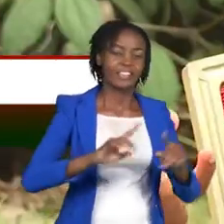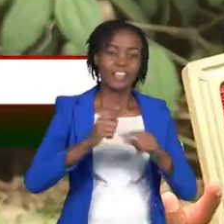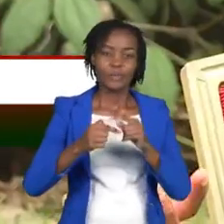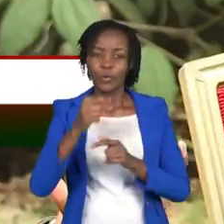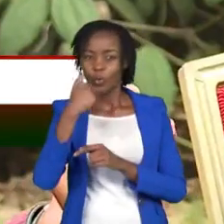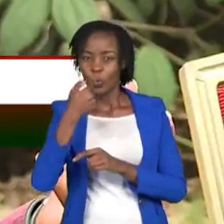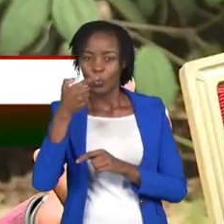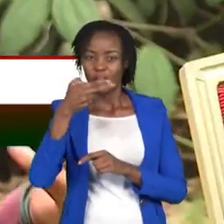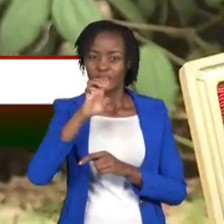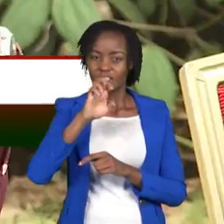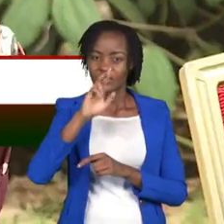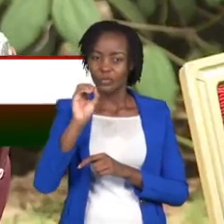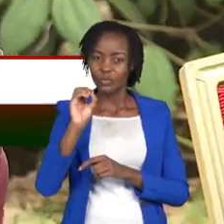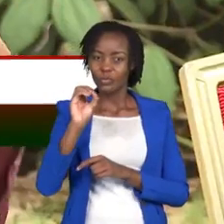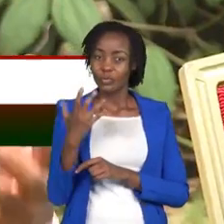who is the hero,